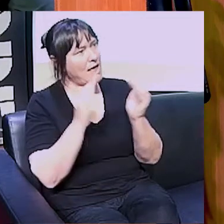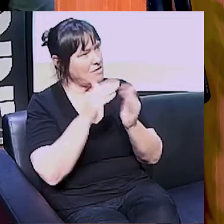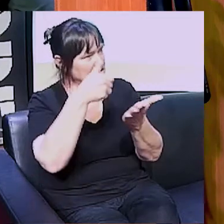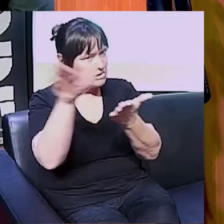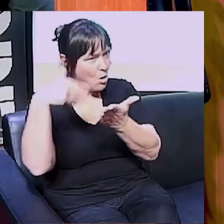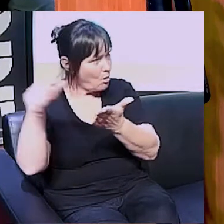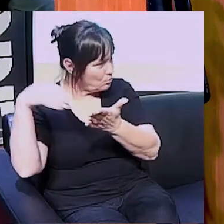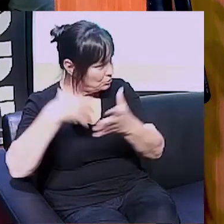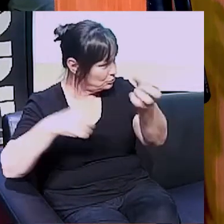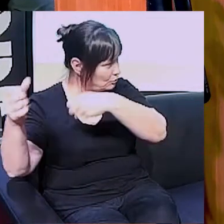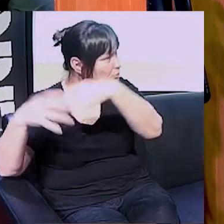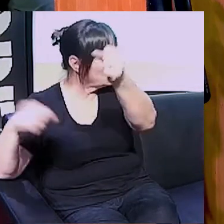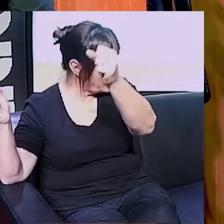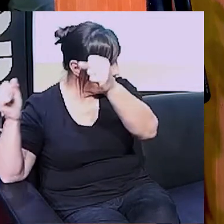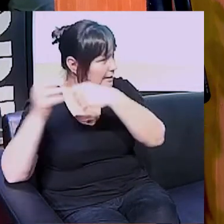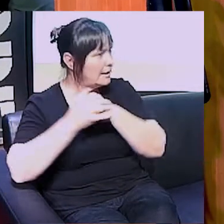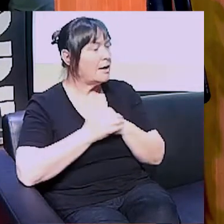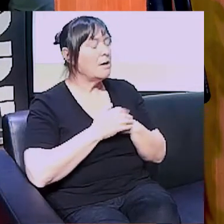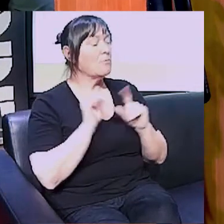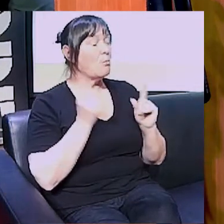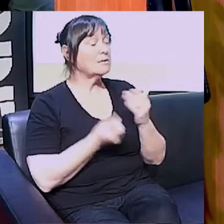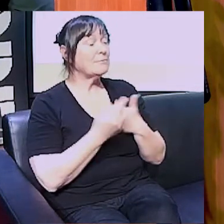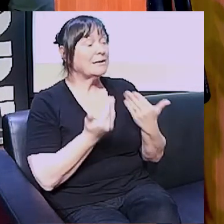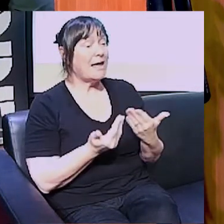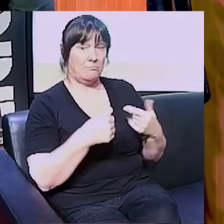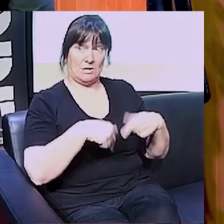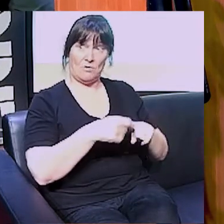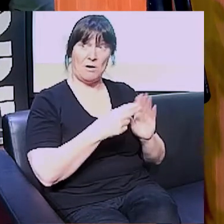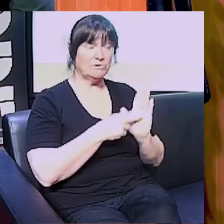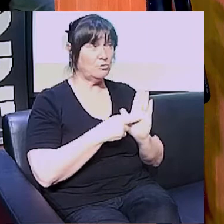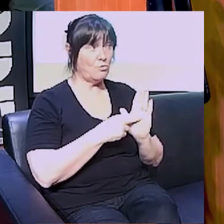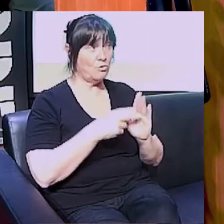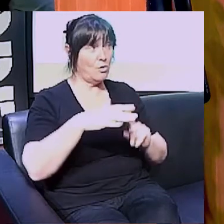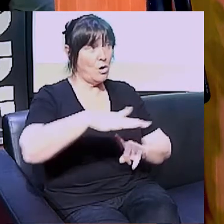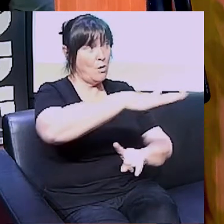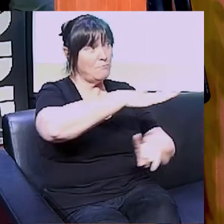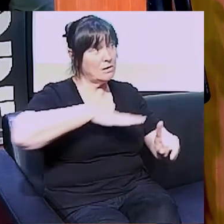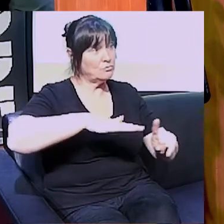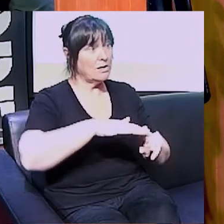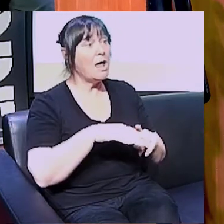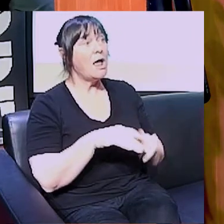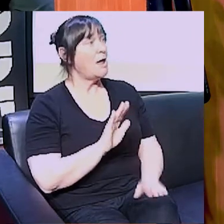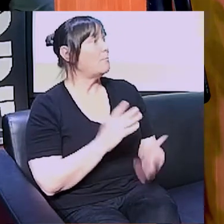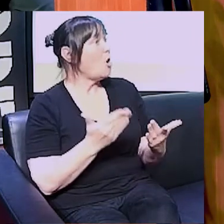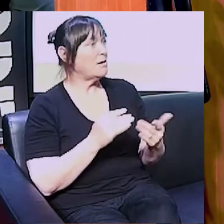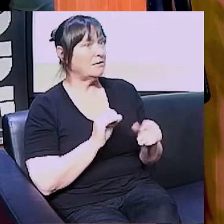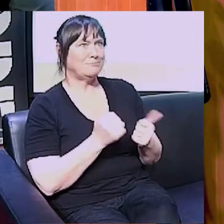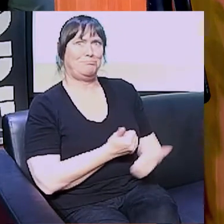socioeconomic families. What's happening now, if you actually look around Palmerston North and the Manawatū, is actually a housing boom, last time I